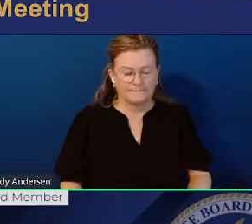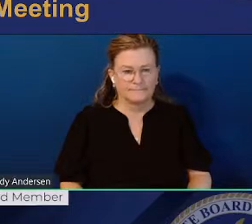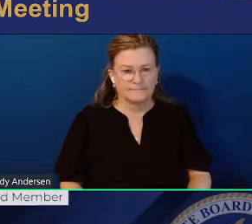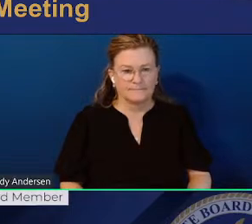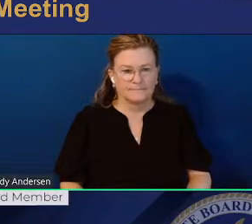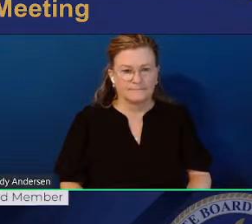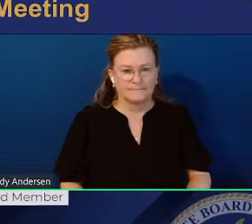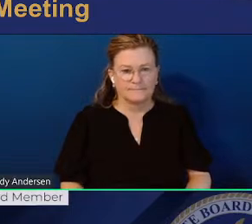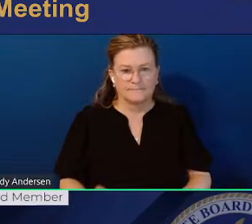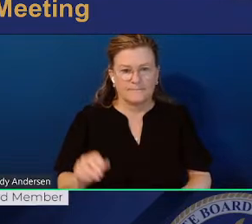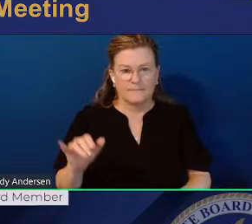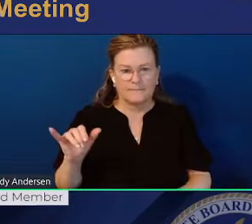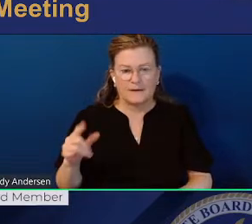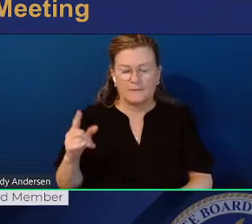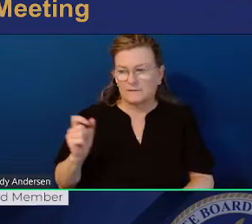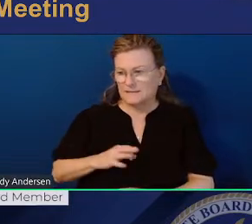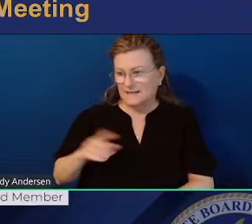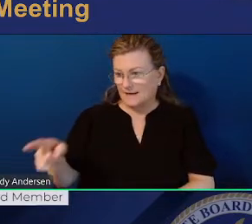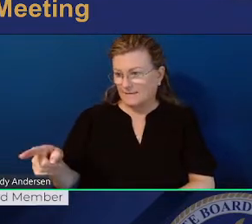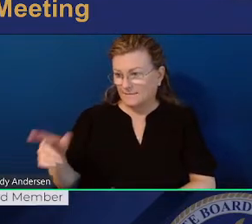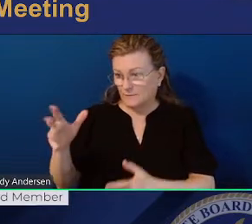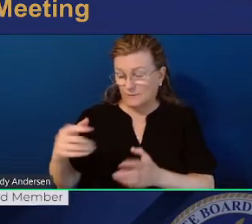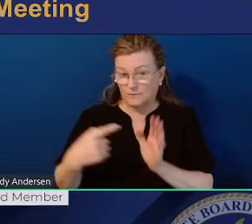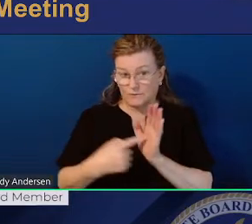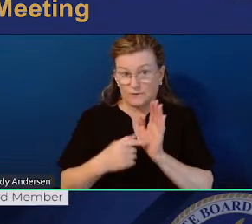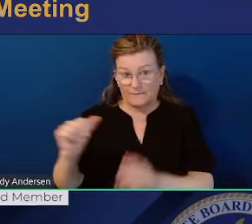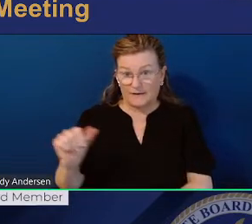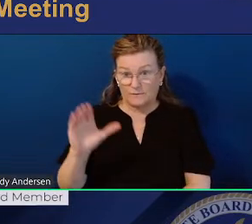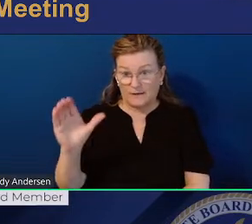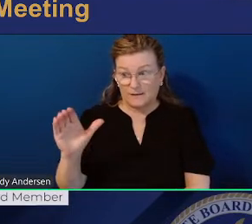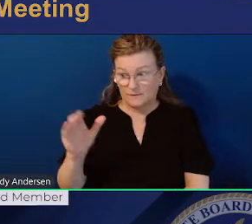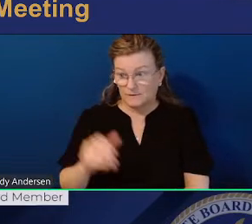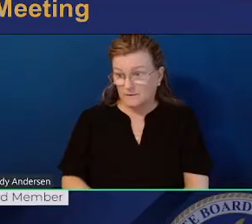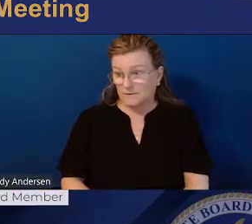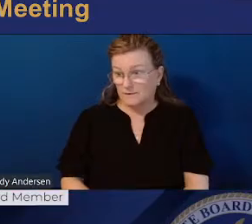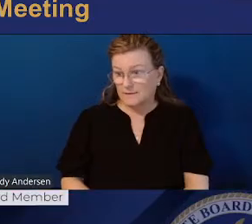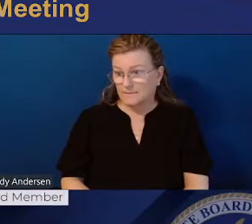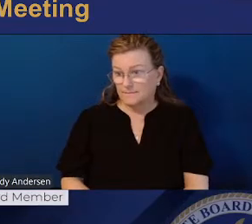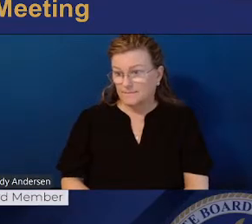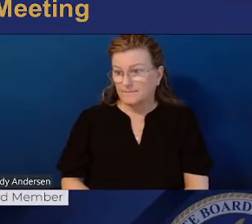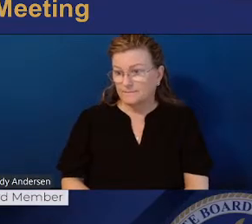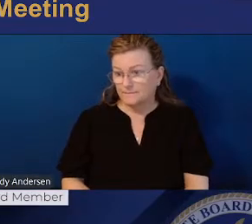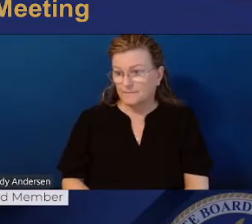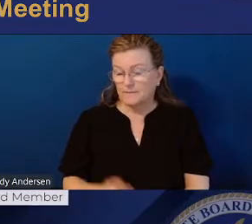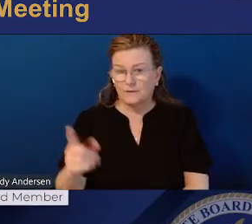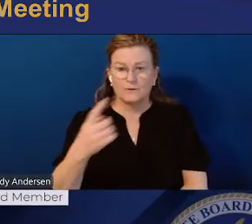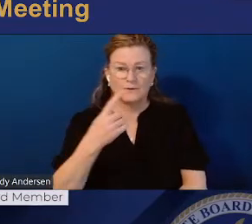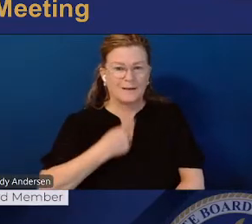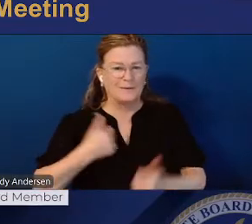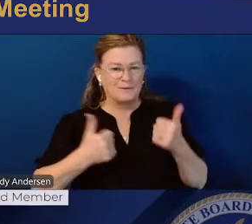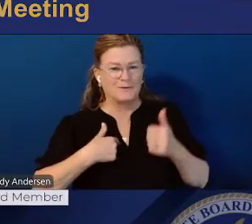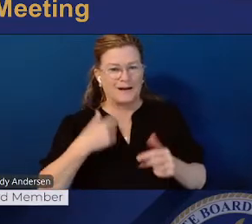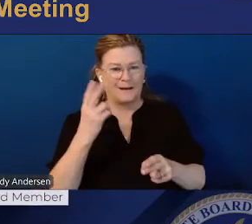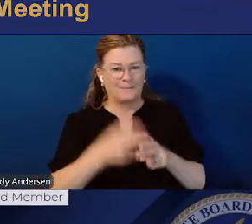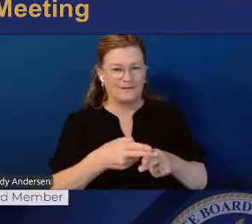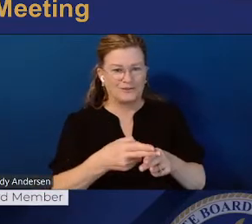That one is staff. Do you want to show the advisory? Yes, you tell me which one I'm